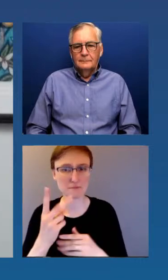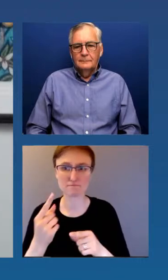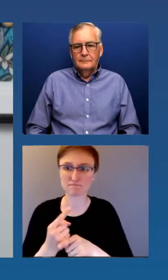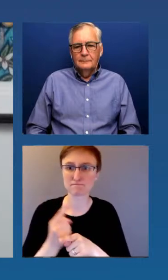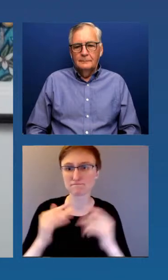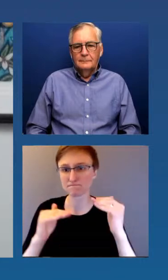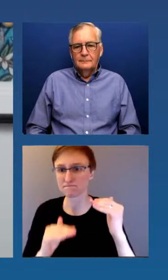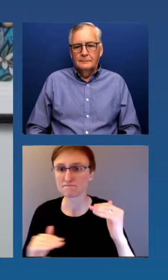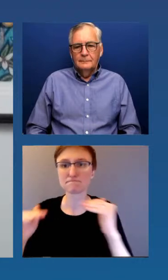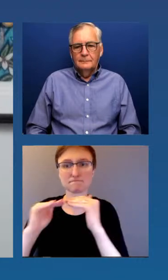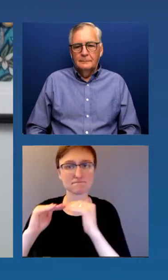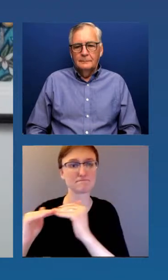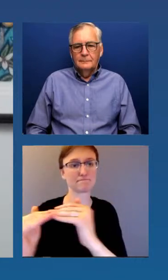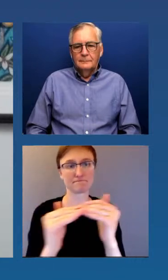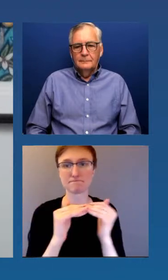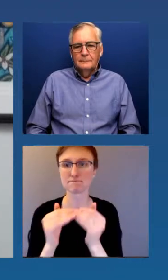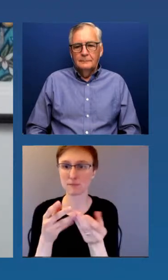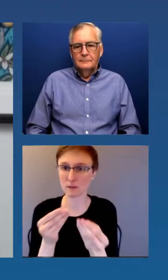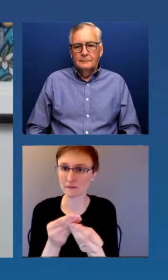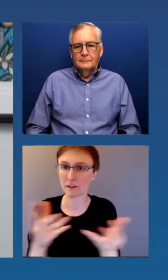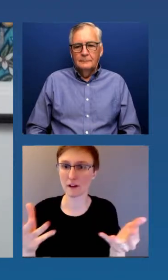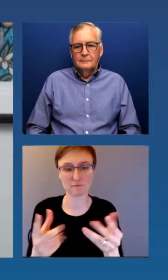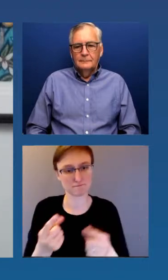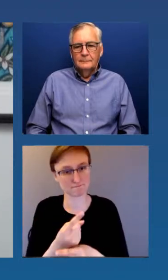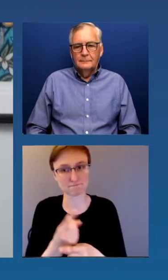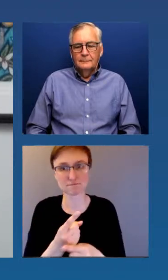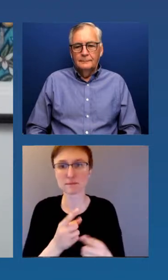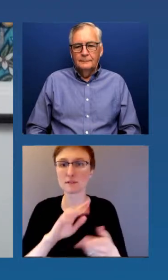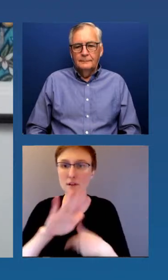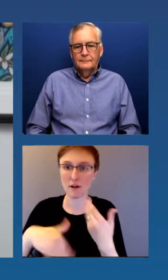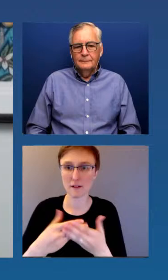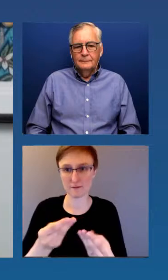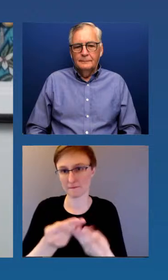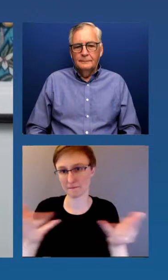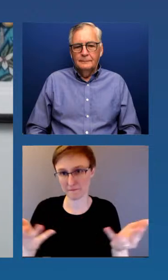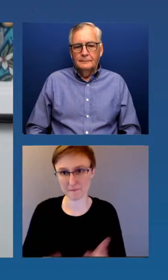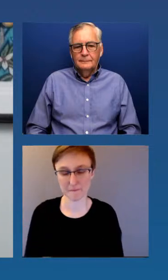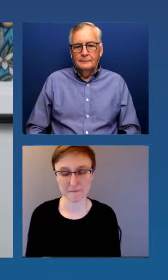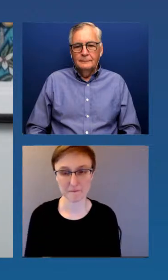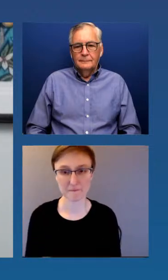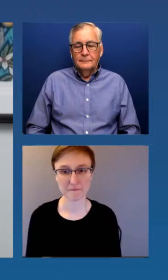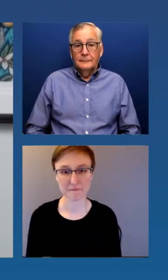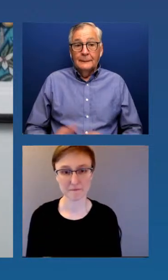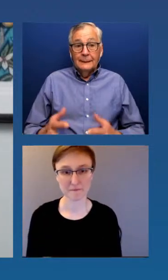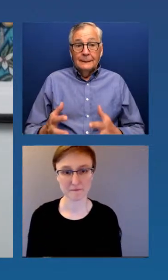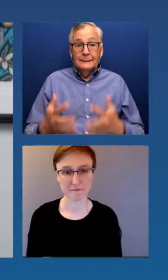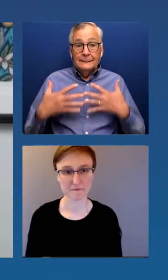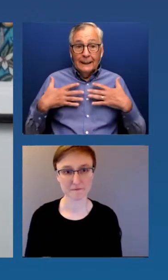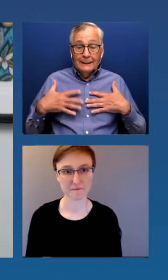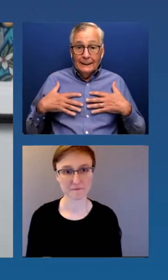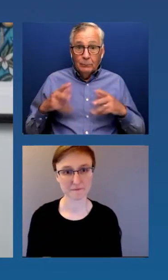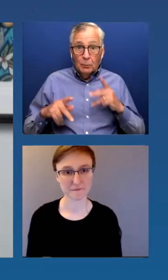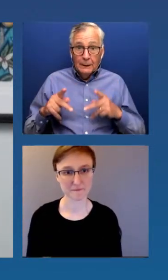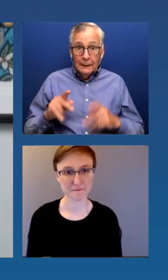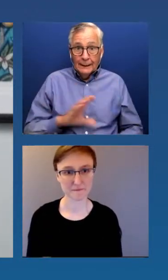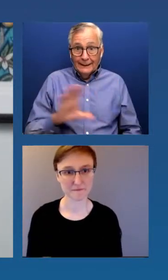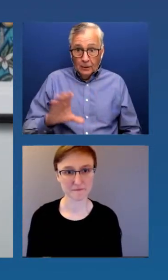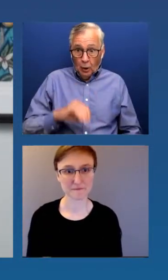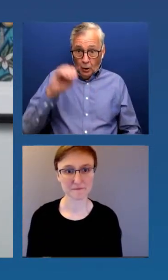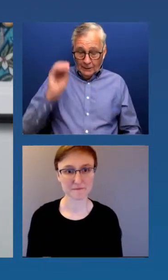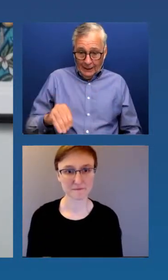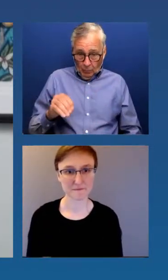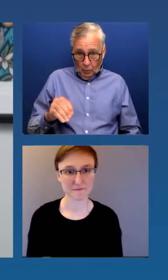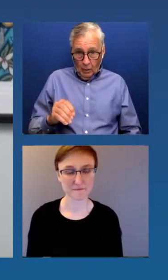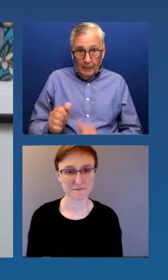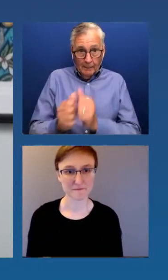on specific neighborhoods and populations. Santé publique Ottawa, La Ville, les soins de santé et les partenaires